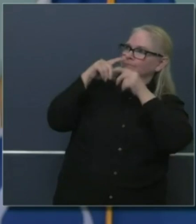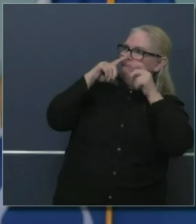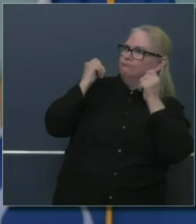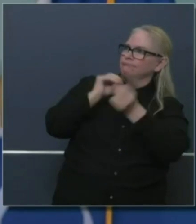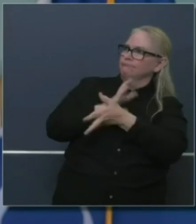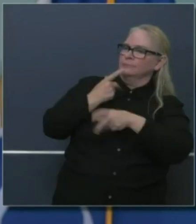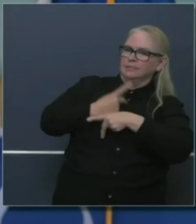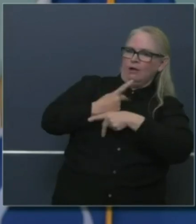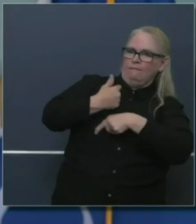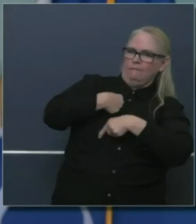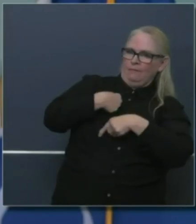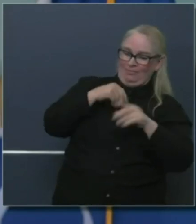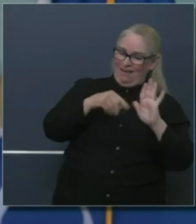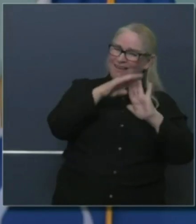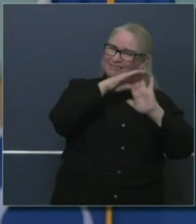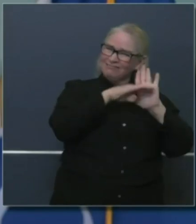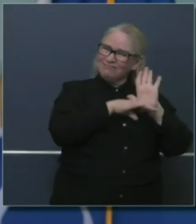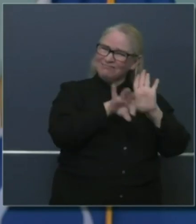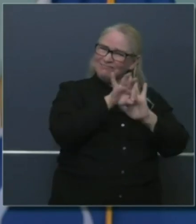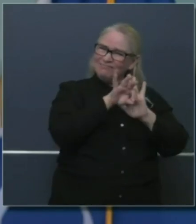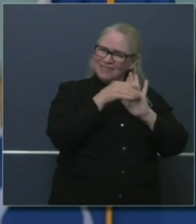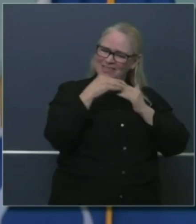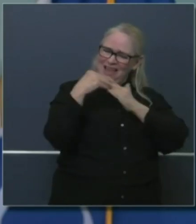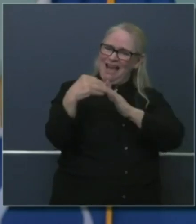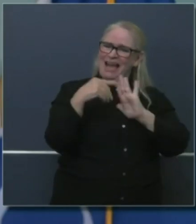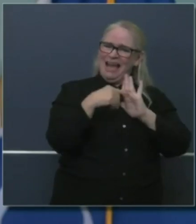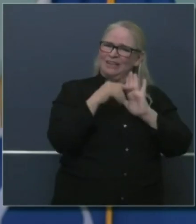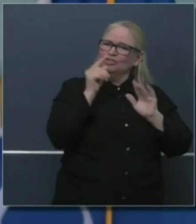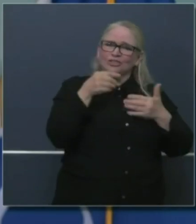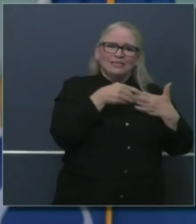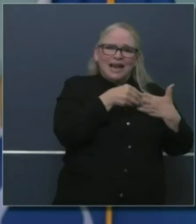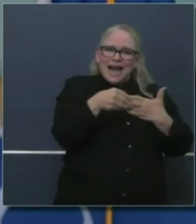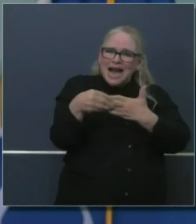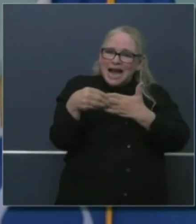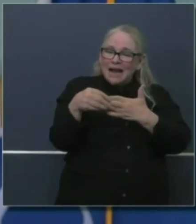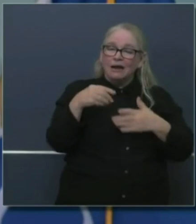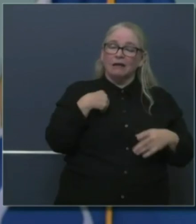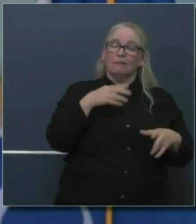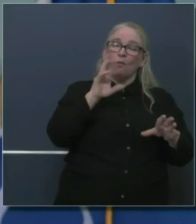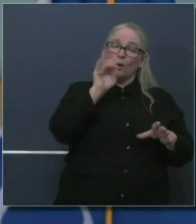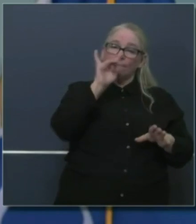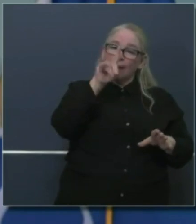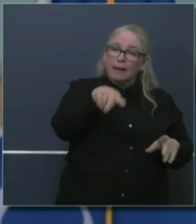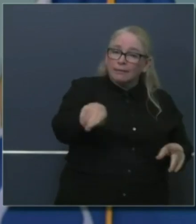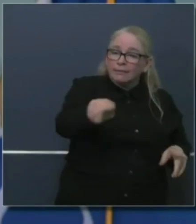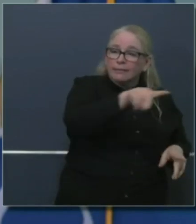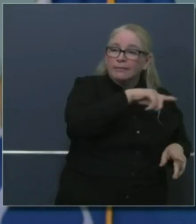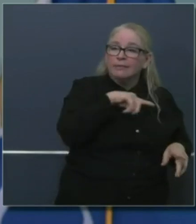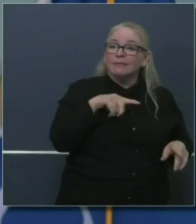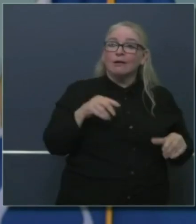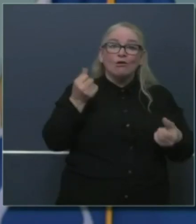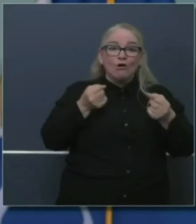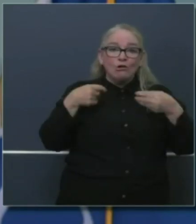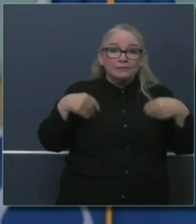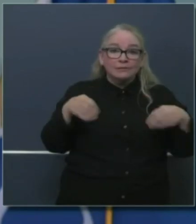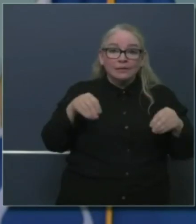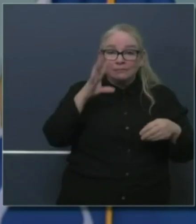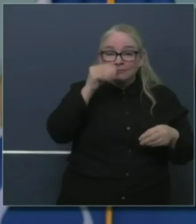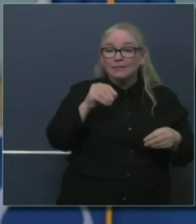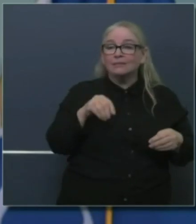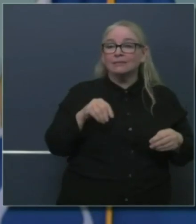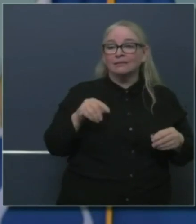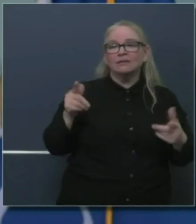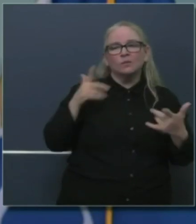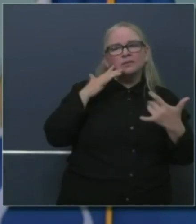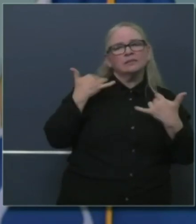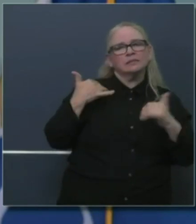advantageous as we move through the second phase. I'll remind people this includes auto dealers, but they actually were part of that previous phase, but